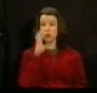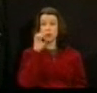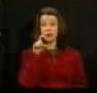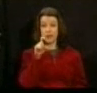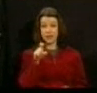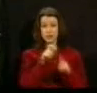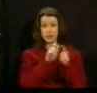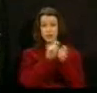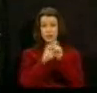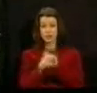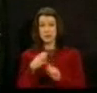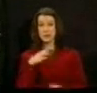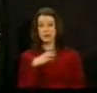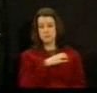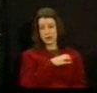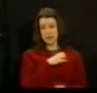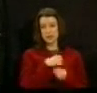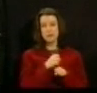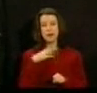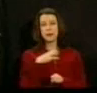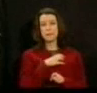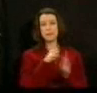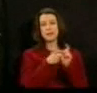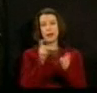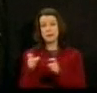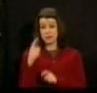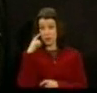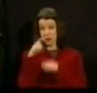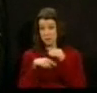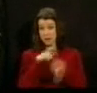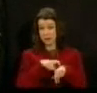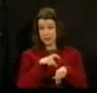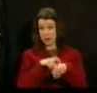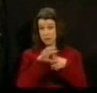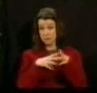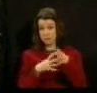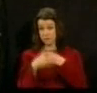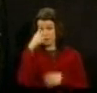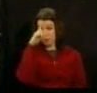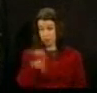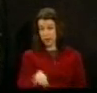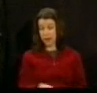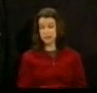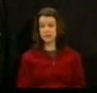to realign committees and make committee assignments. Have you thought about the timetable for that?